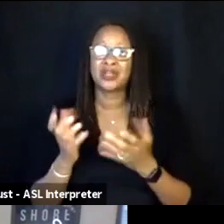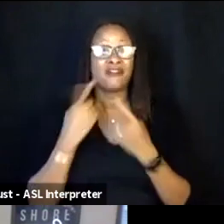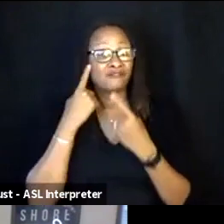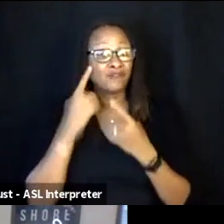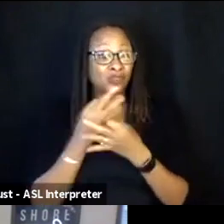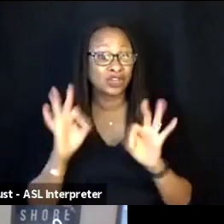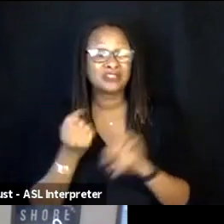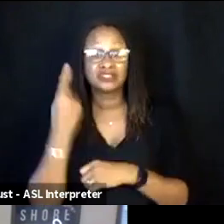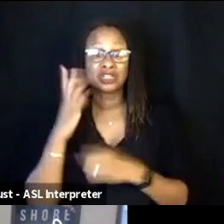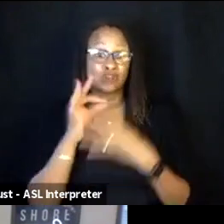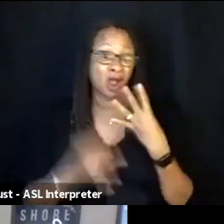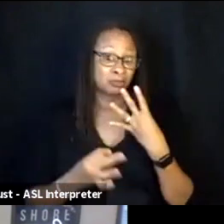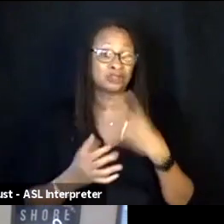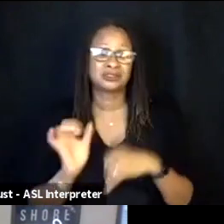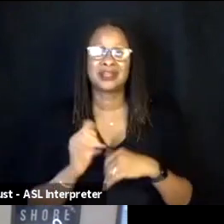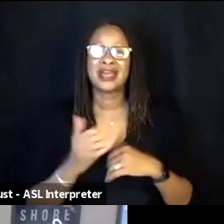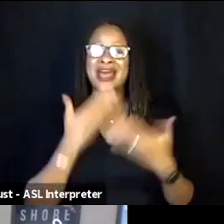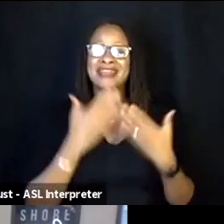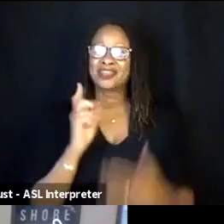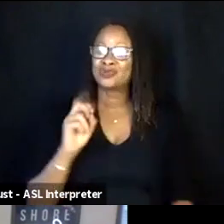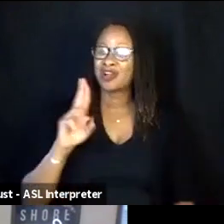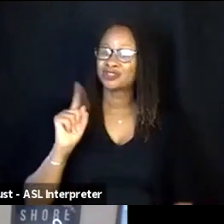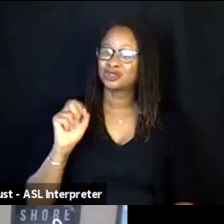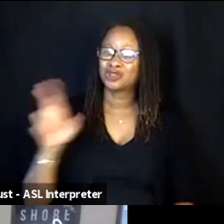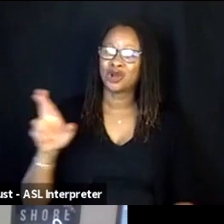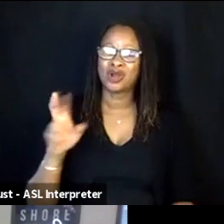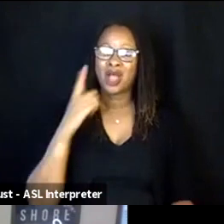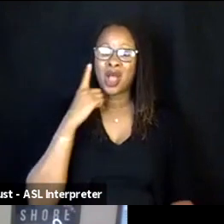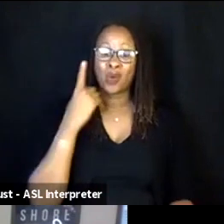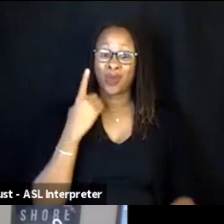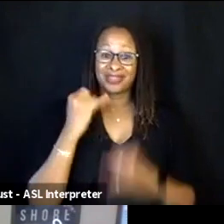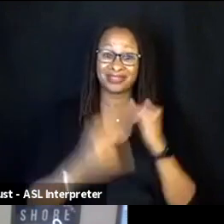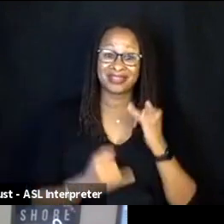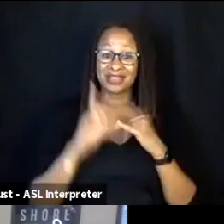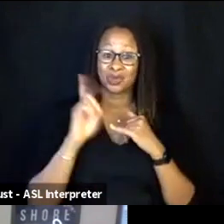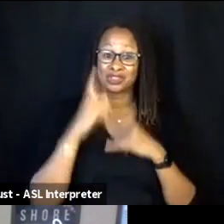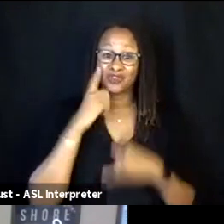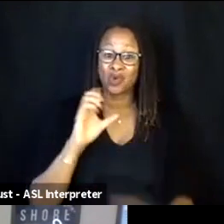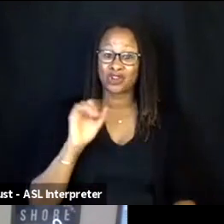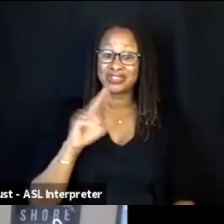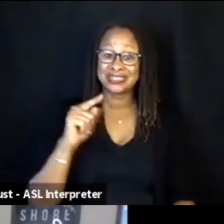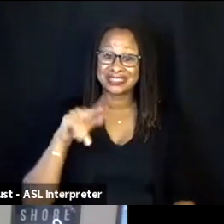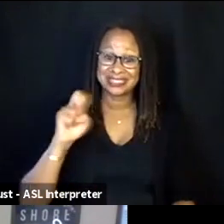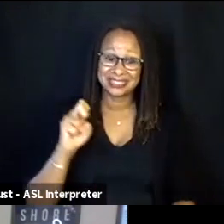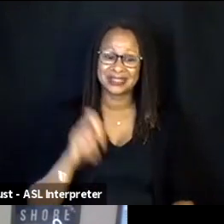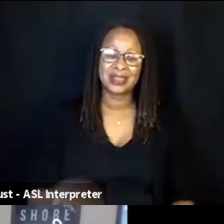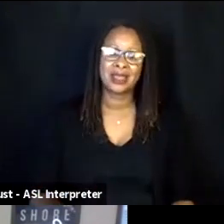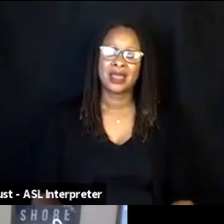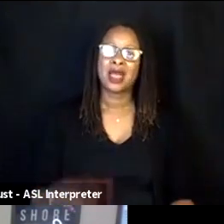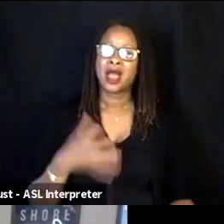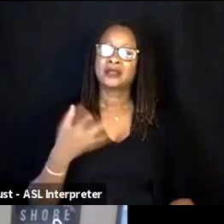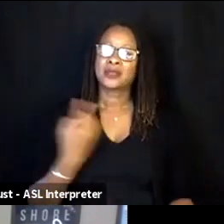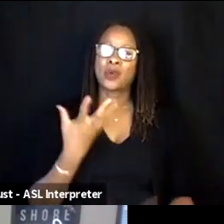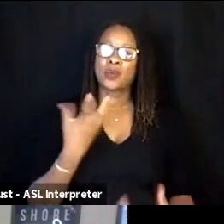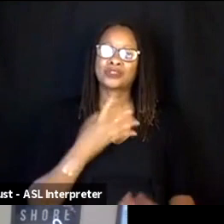are. Thank you, Dr. Tar. One last question for you, Christine. Someone would like you to speak further